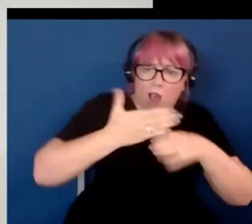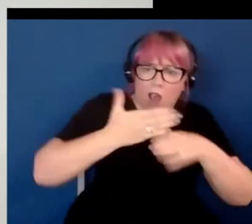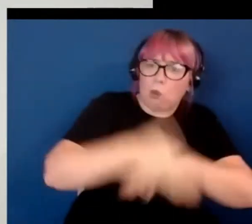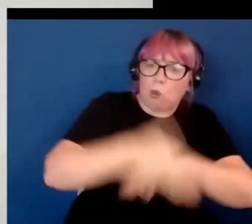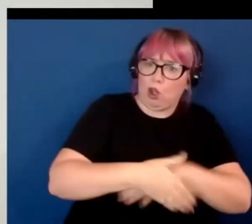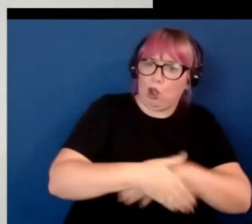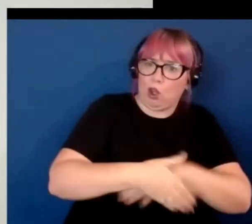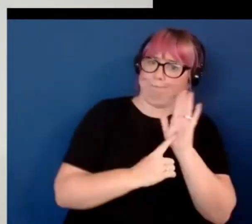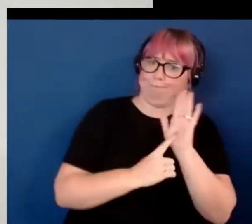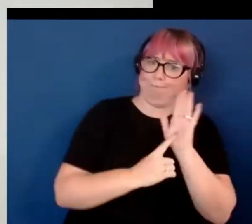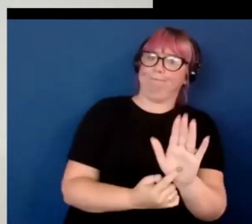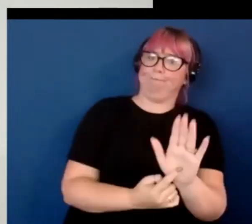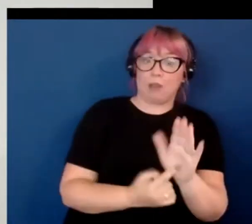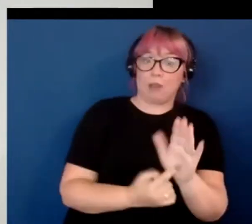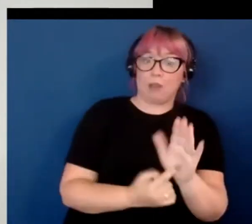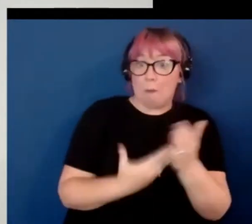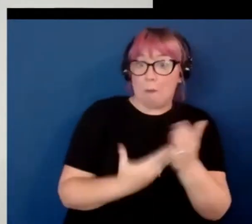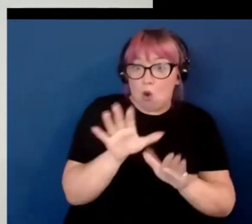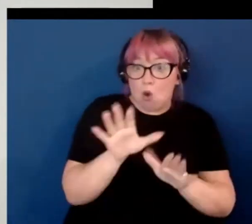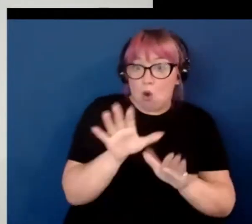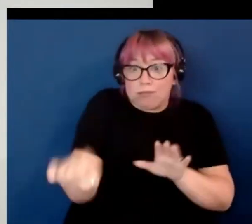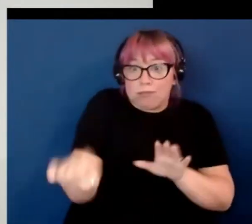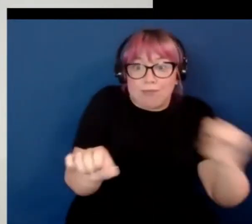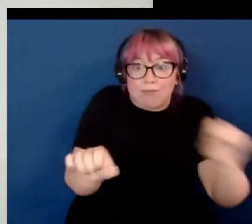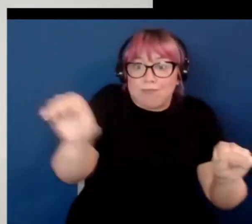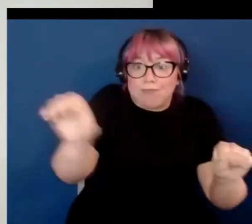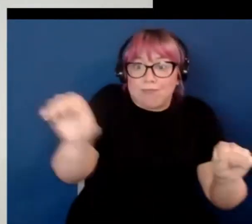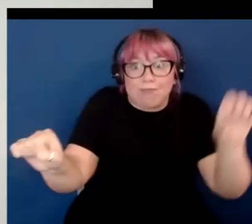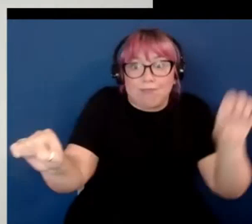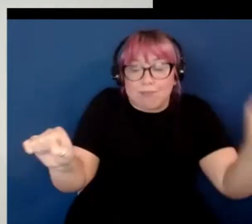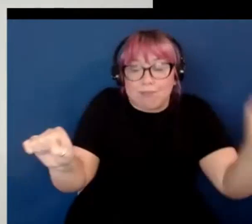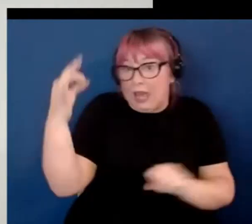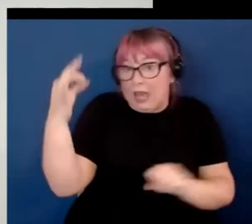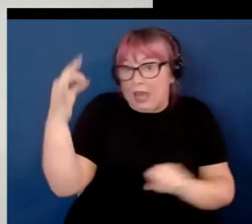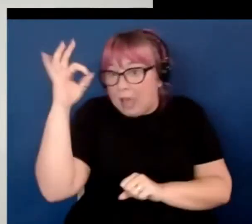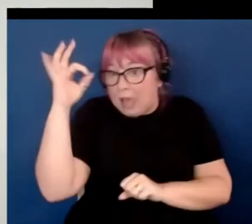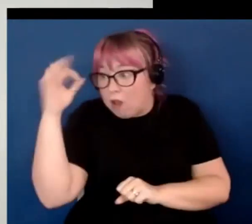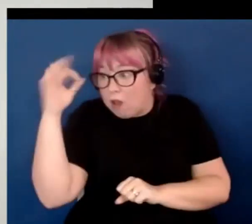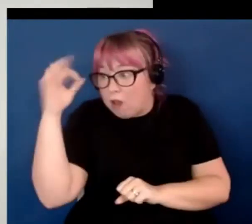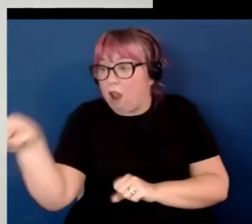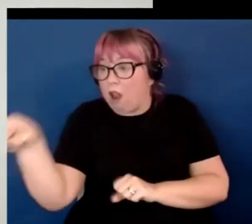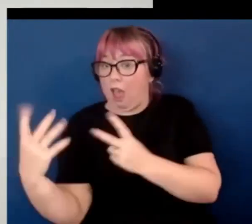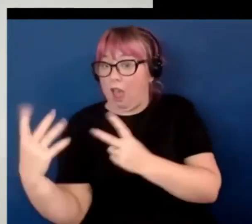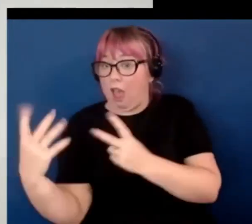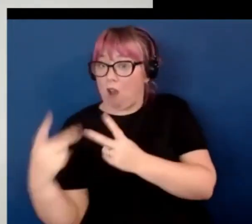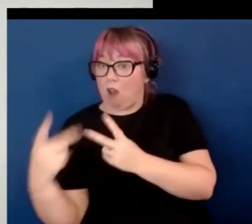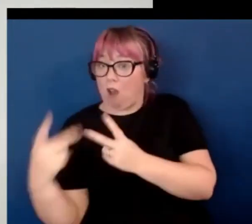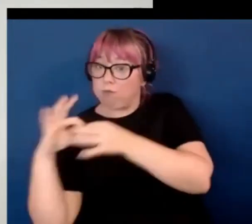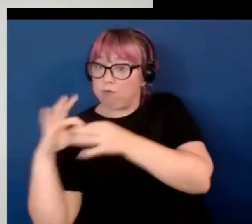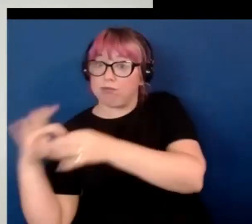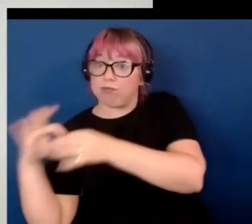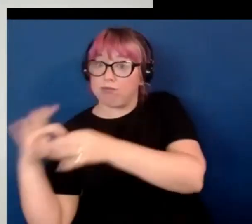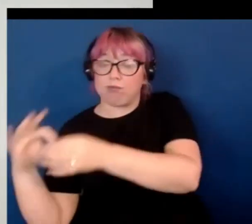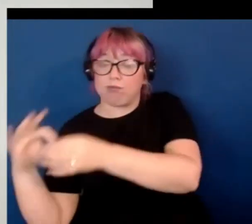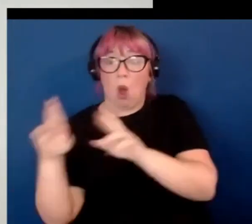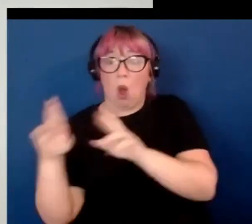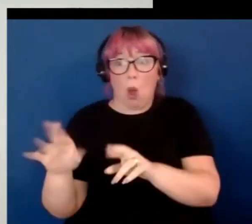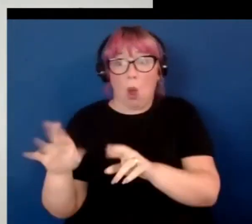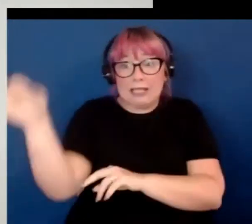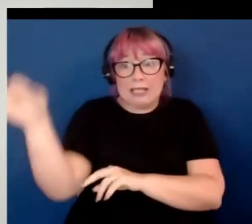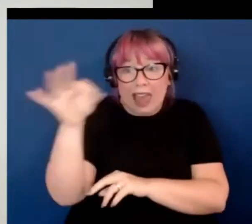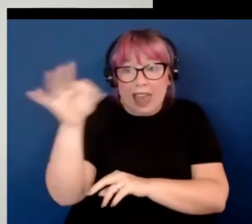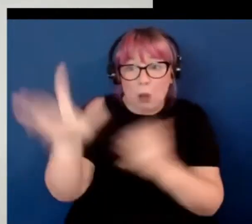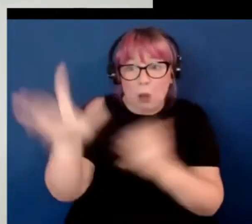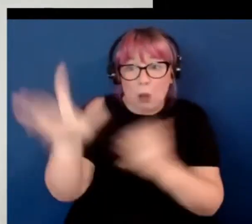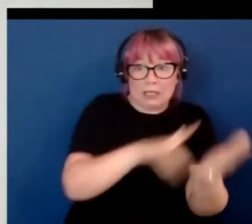with more power, running councils in cooperation with other parties and more places at the table in more towns and cities, the length of time